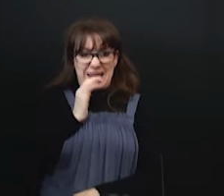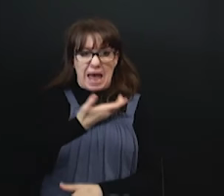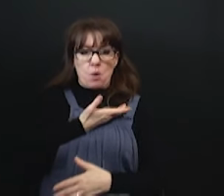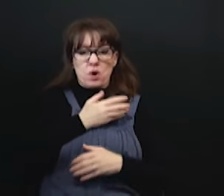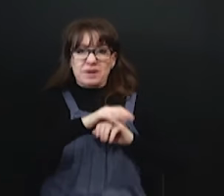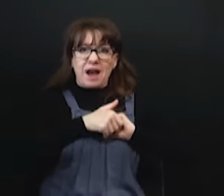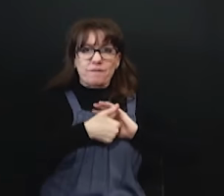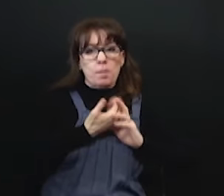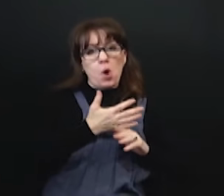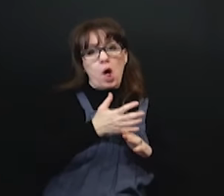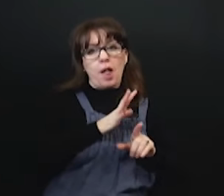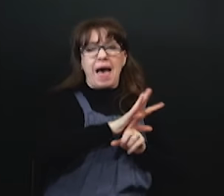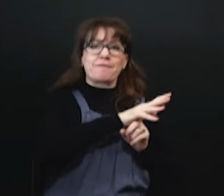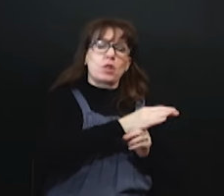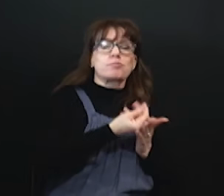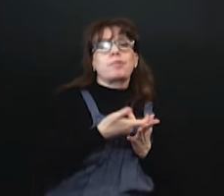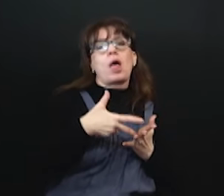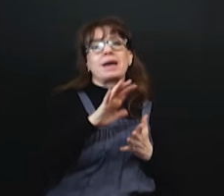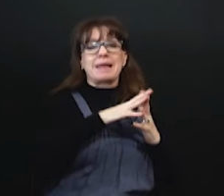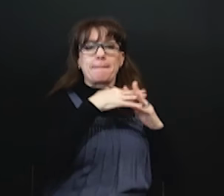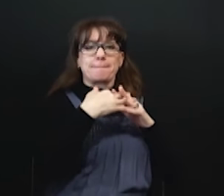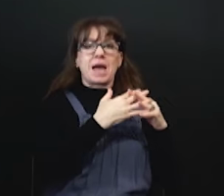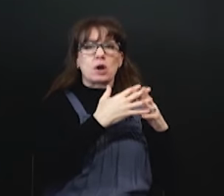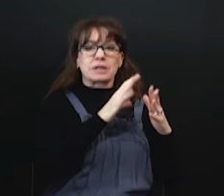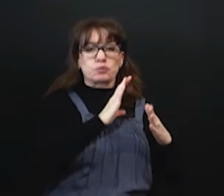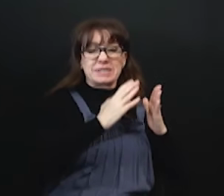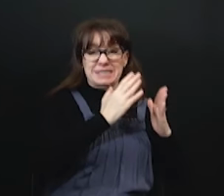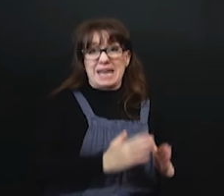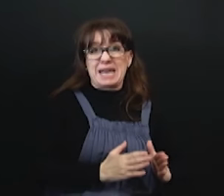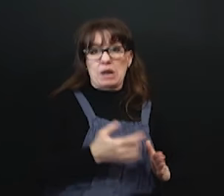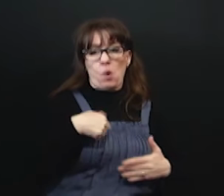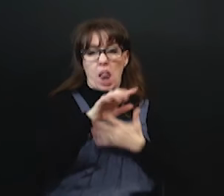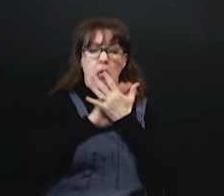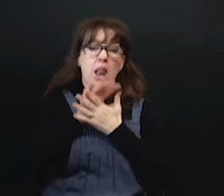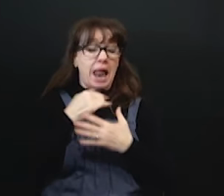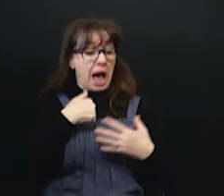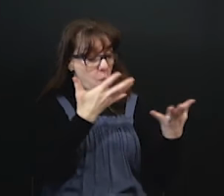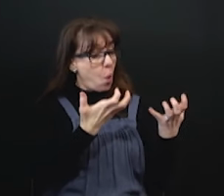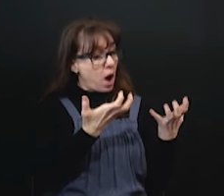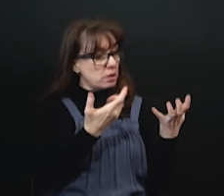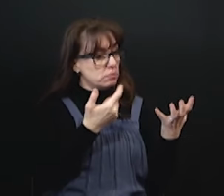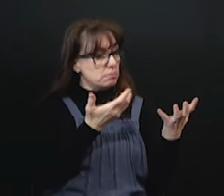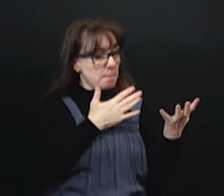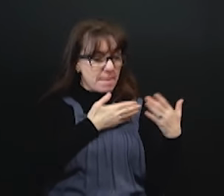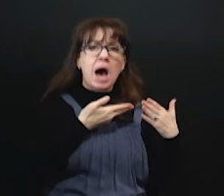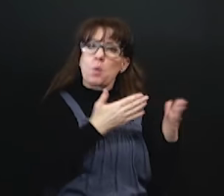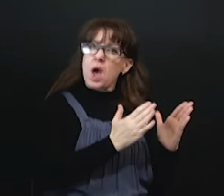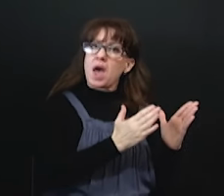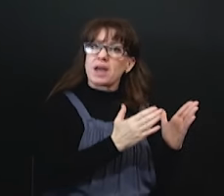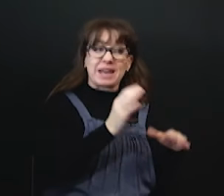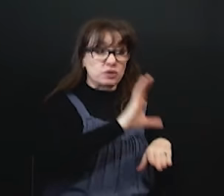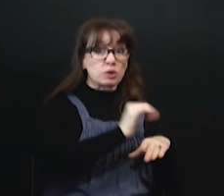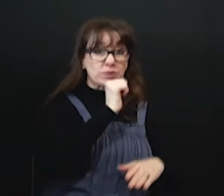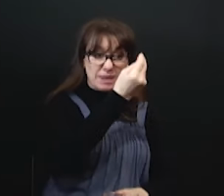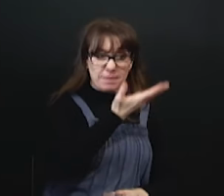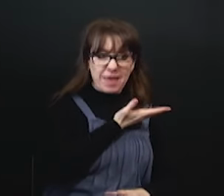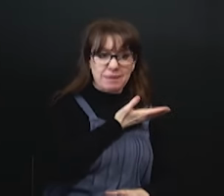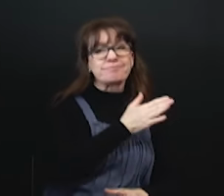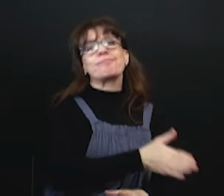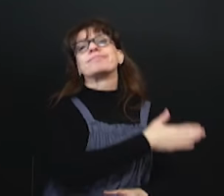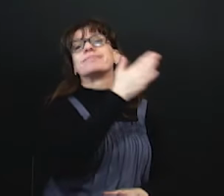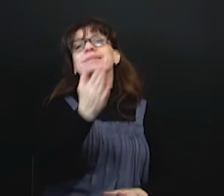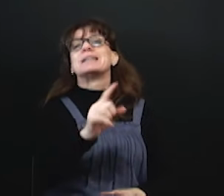comfortable, affluent American Christianity. I want what I want and I want it my way. And if this church won't tell me that, somebody else